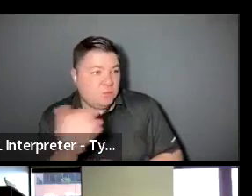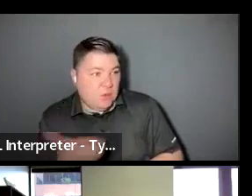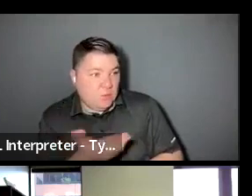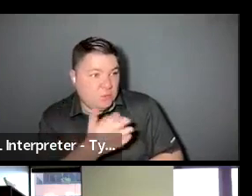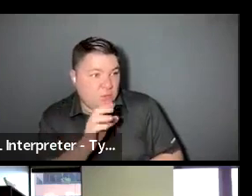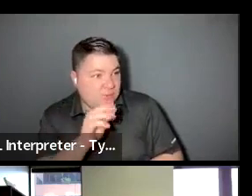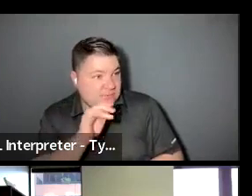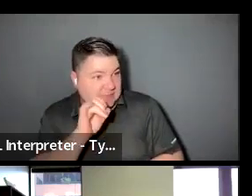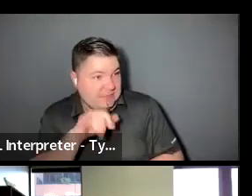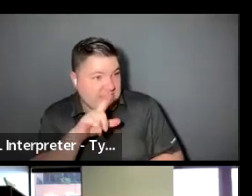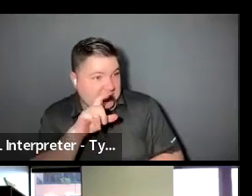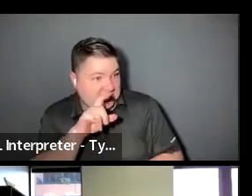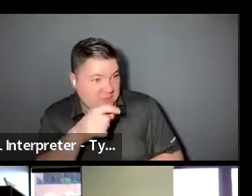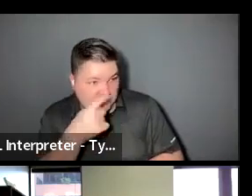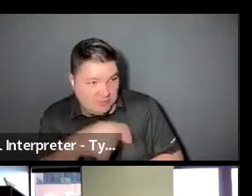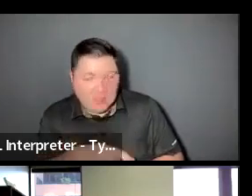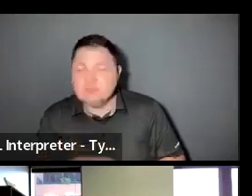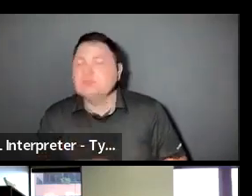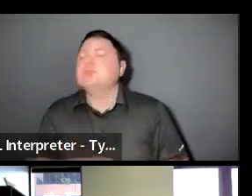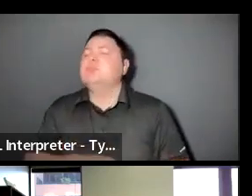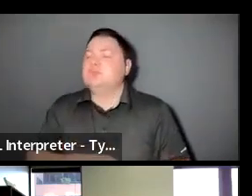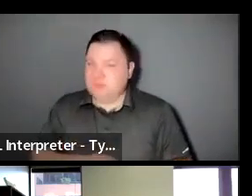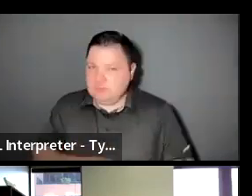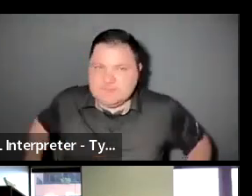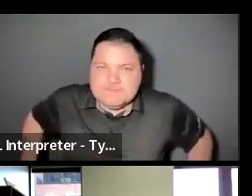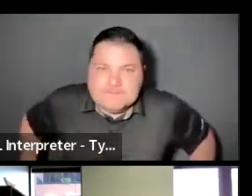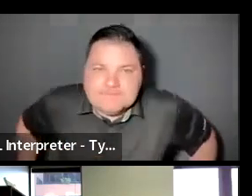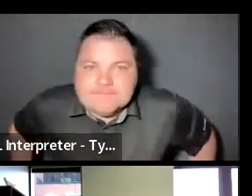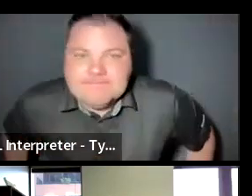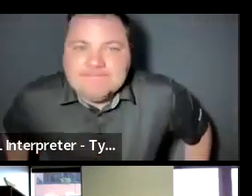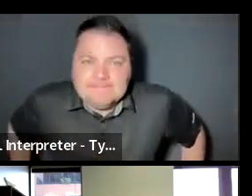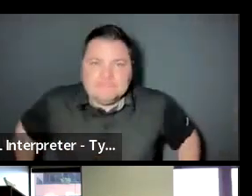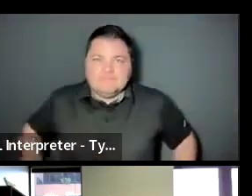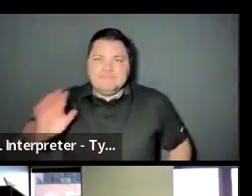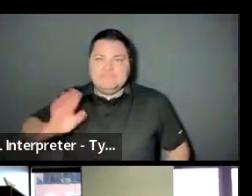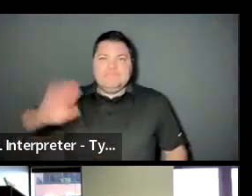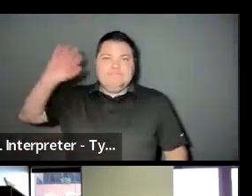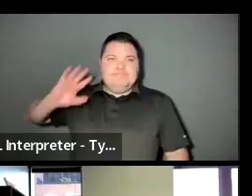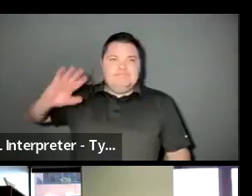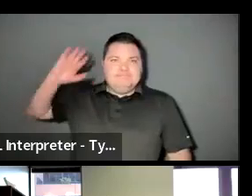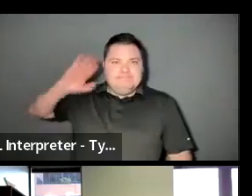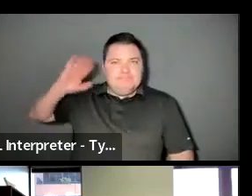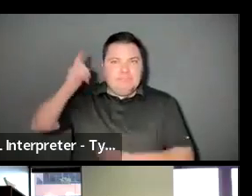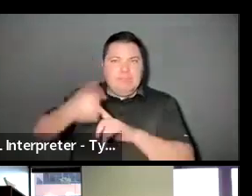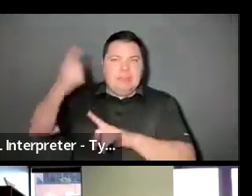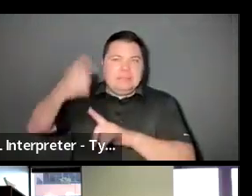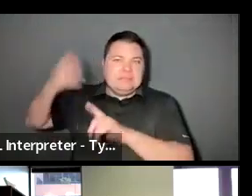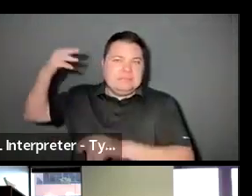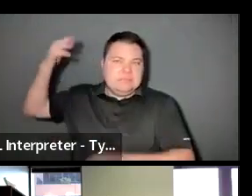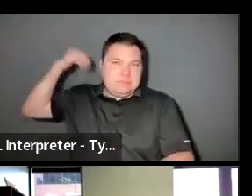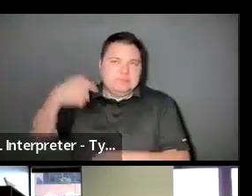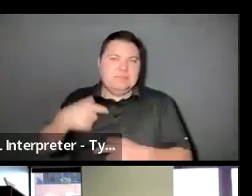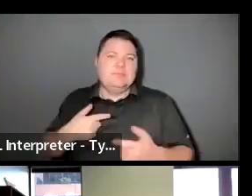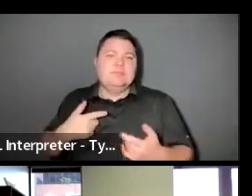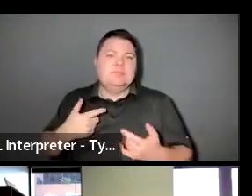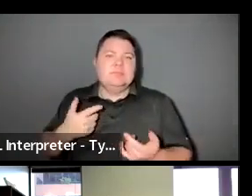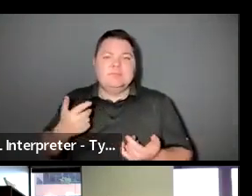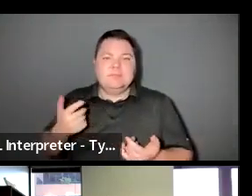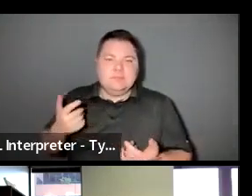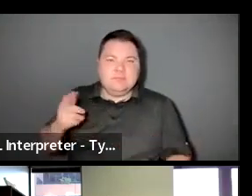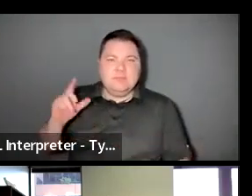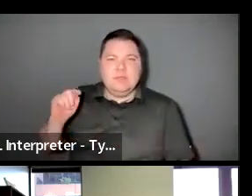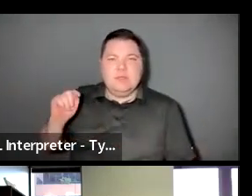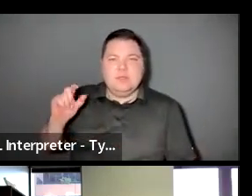the commissioners? I will. So months and months and months and months ago, as Talby and I had